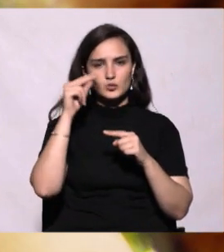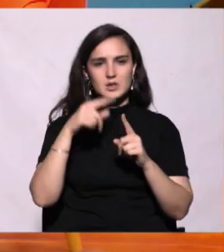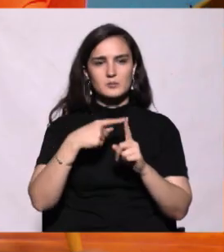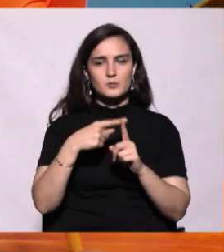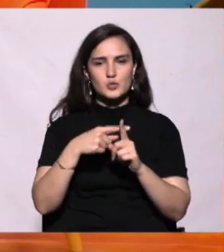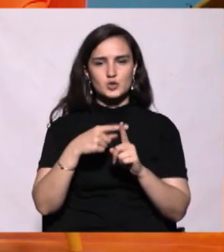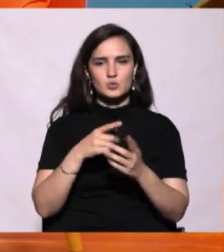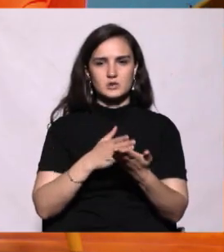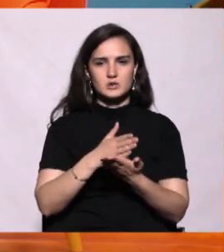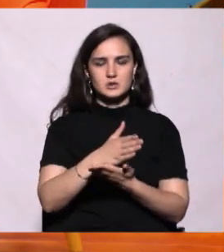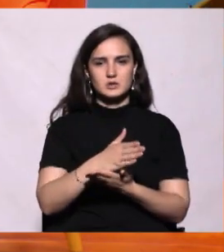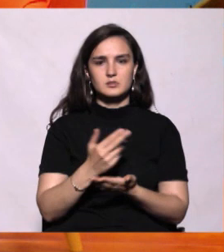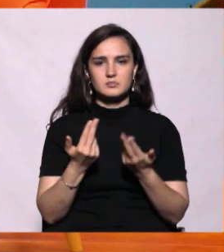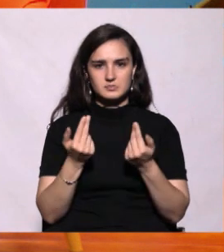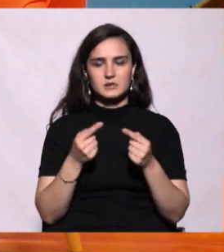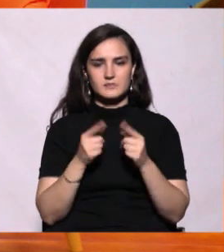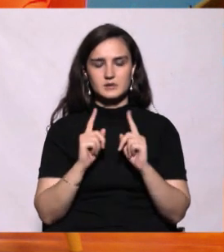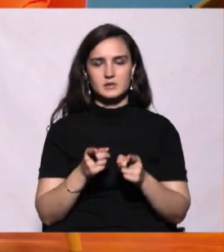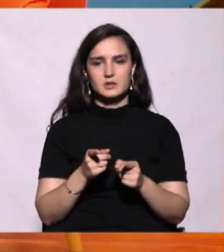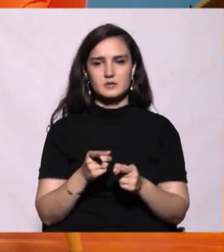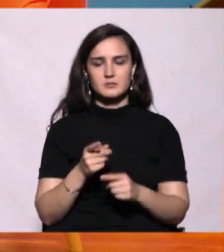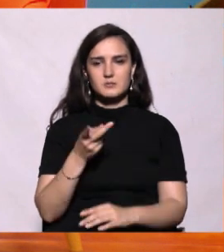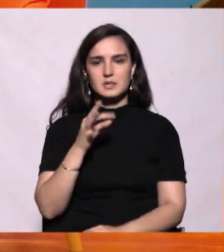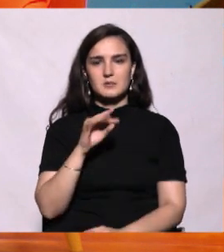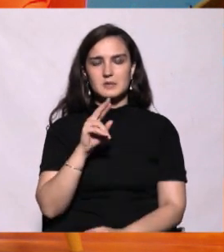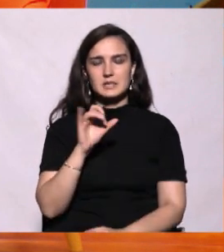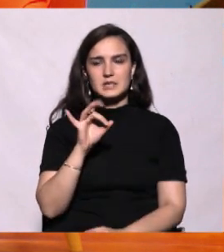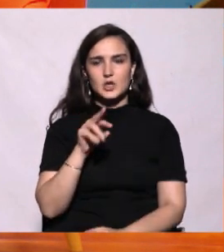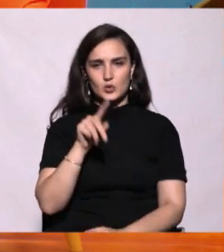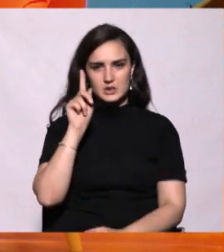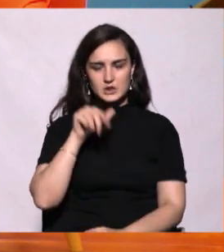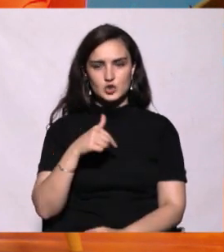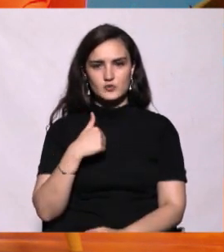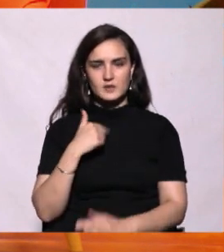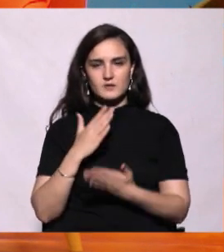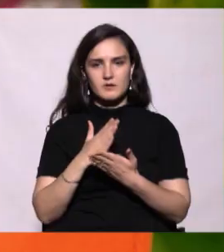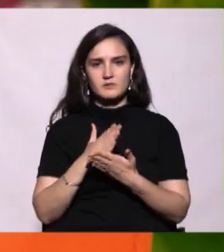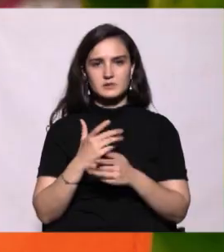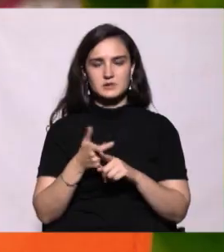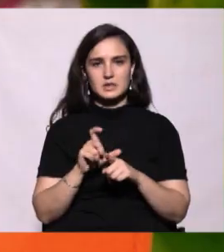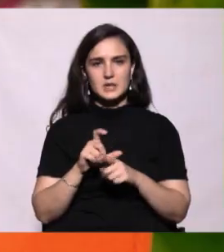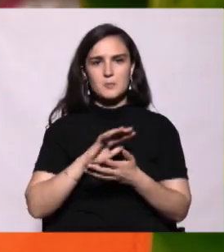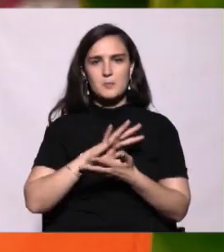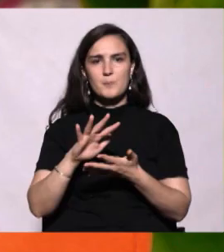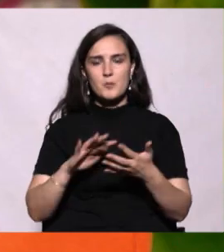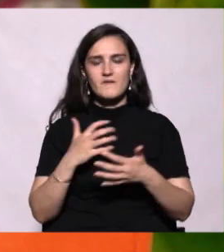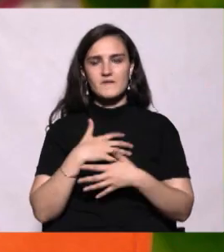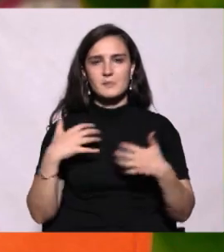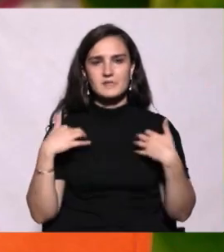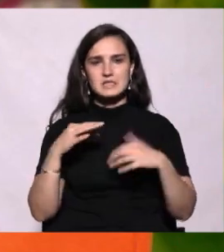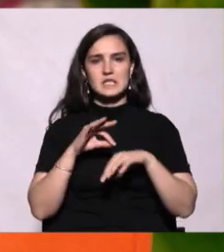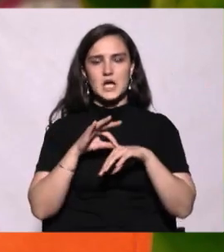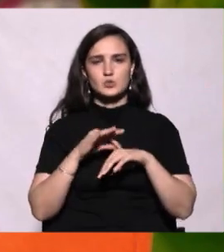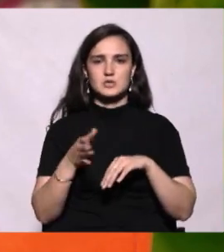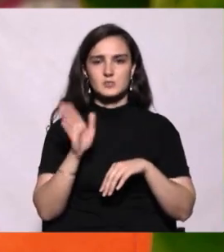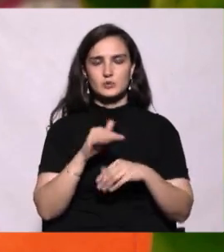positive ways. Definitely. So, but Mr. Derill, do you know we have a great poem, Vepri Straussani?